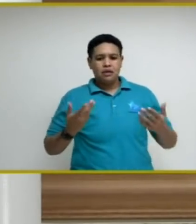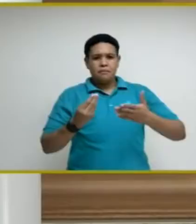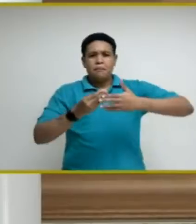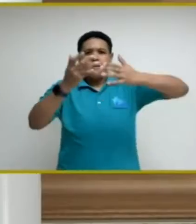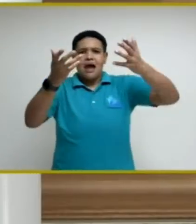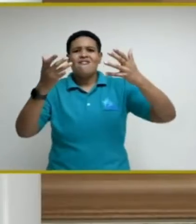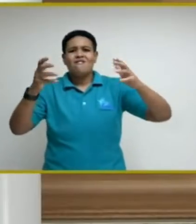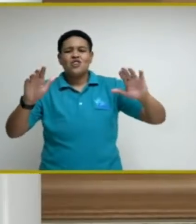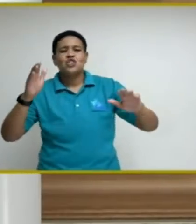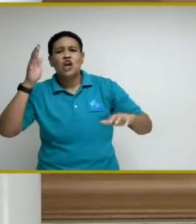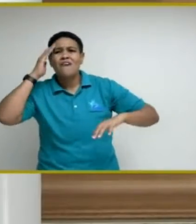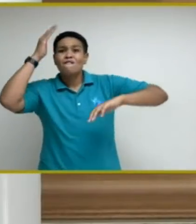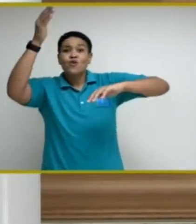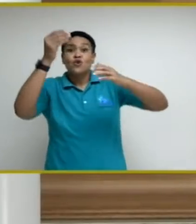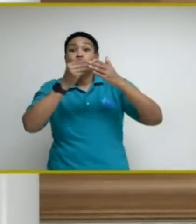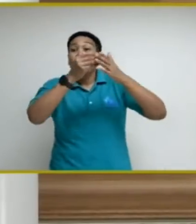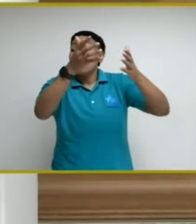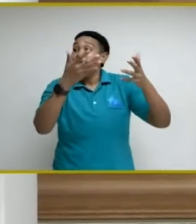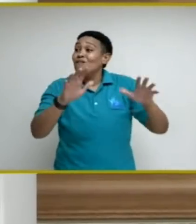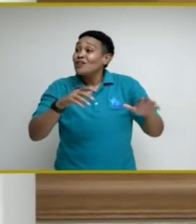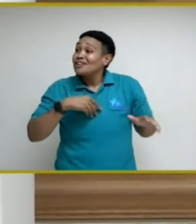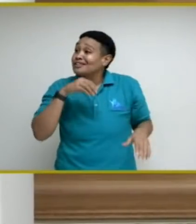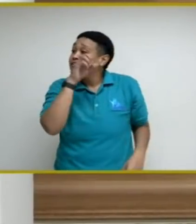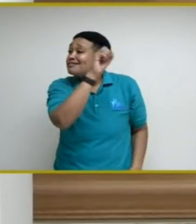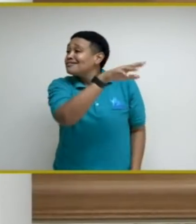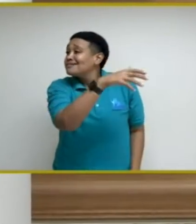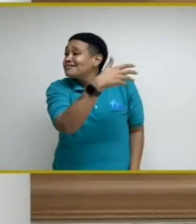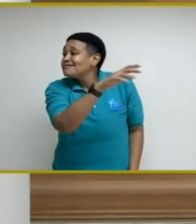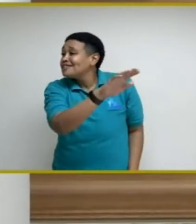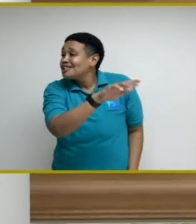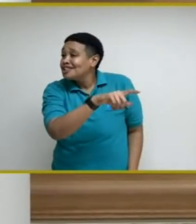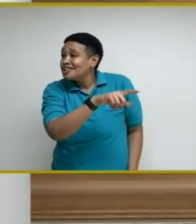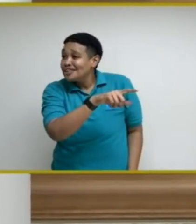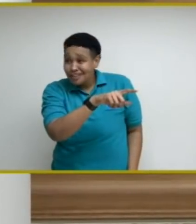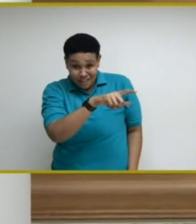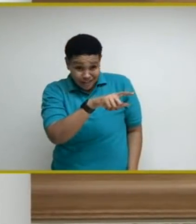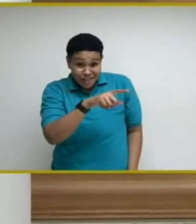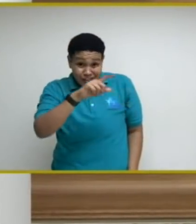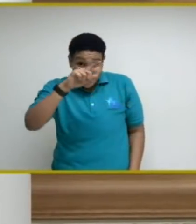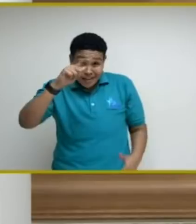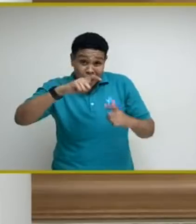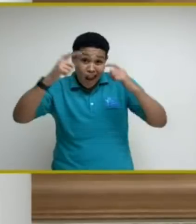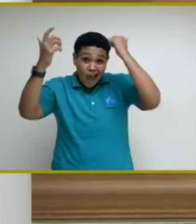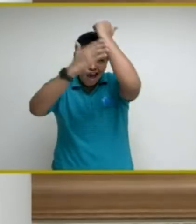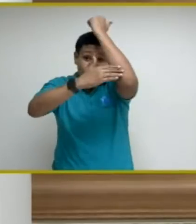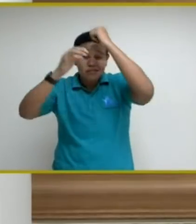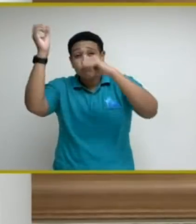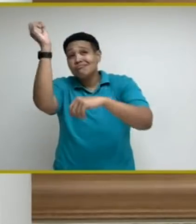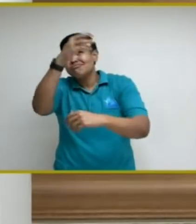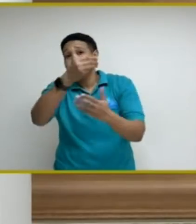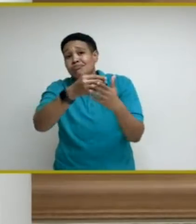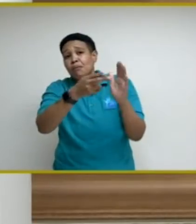purchased and future purchased by some of the larger countries,